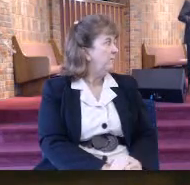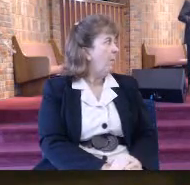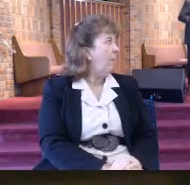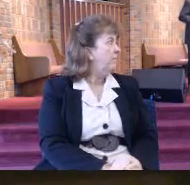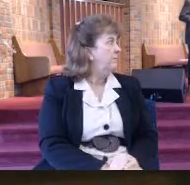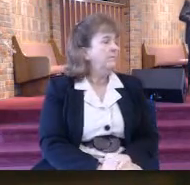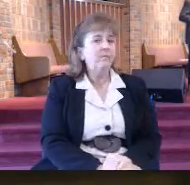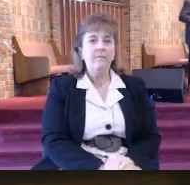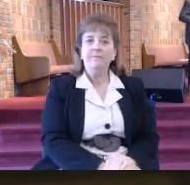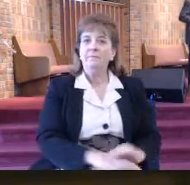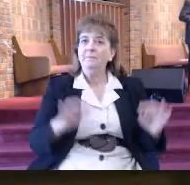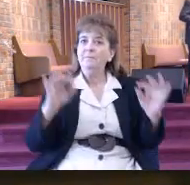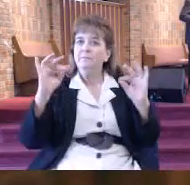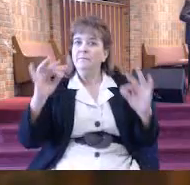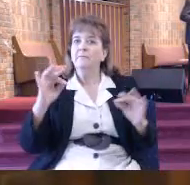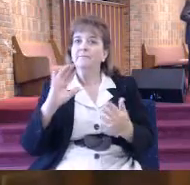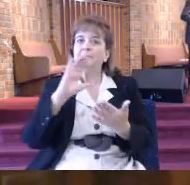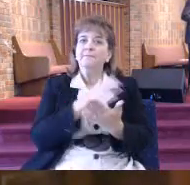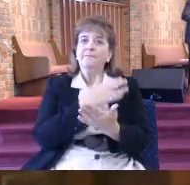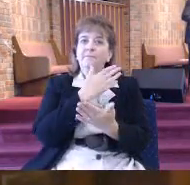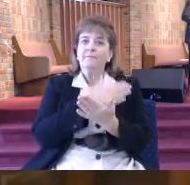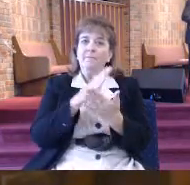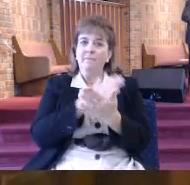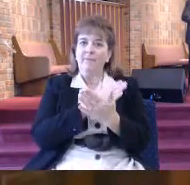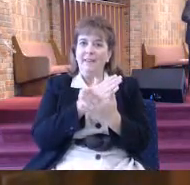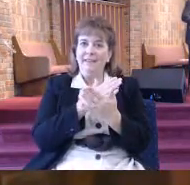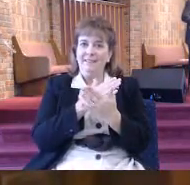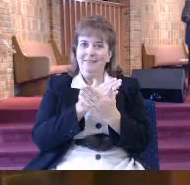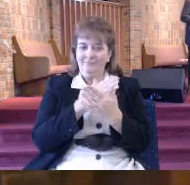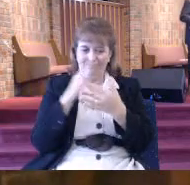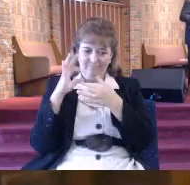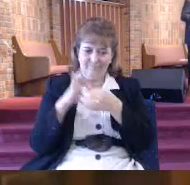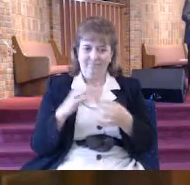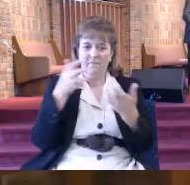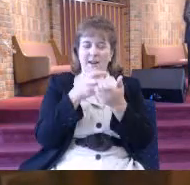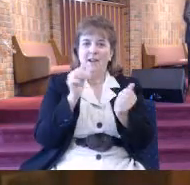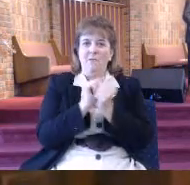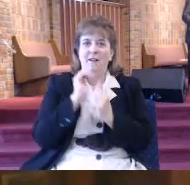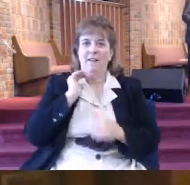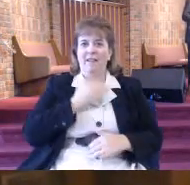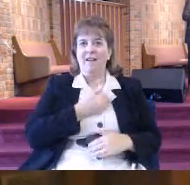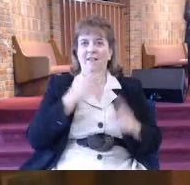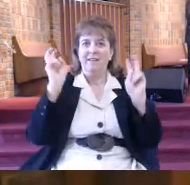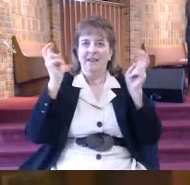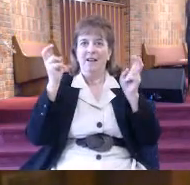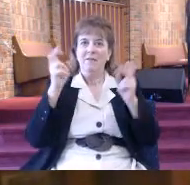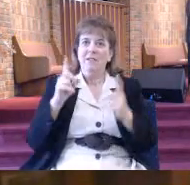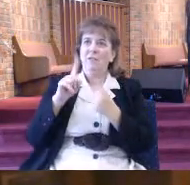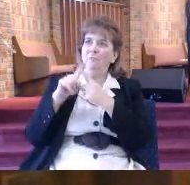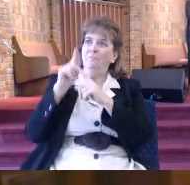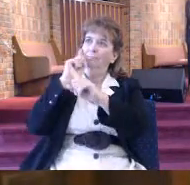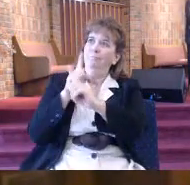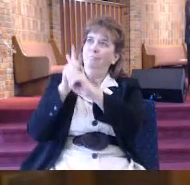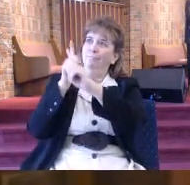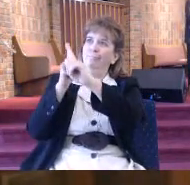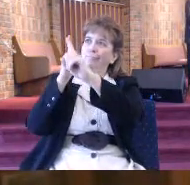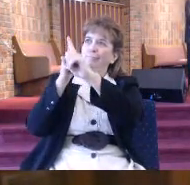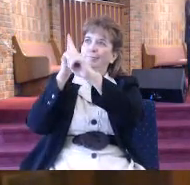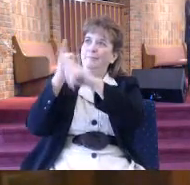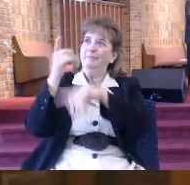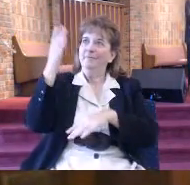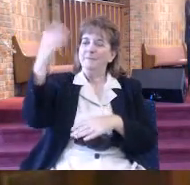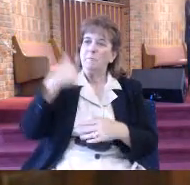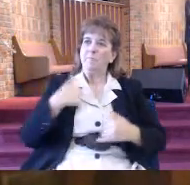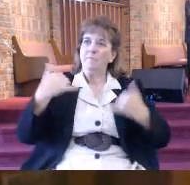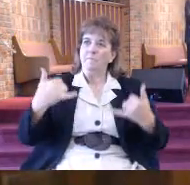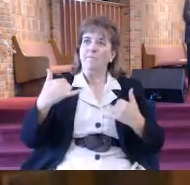What a fitting song to introduce our discussion tonight. To Canaan's land, I'm on my way, where the soul